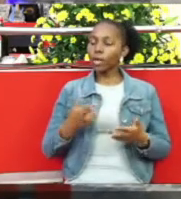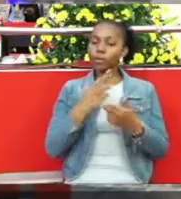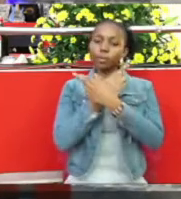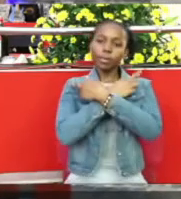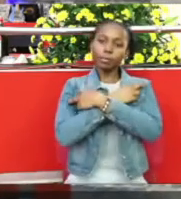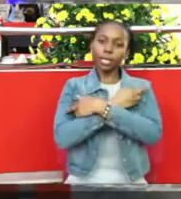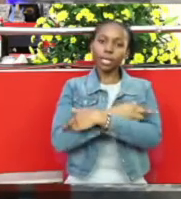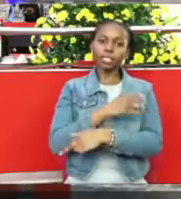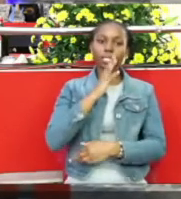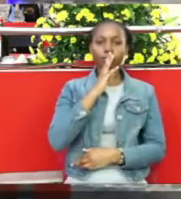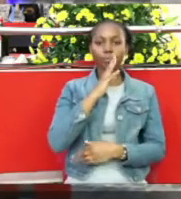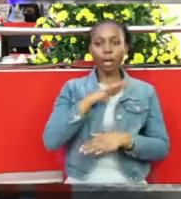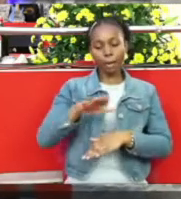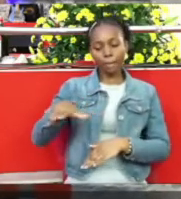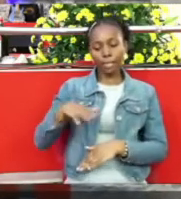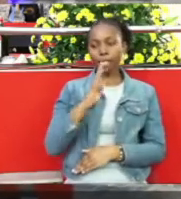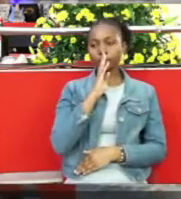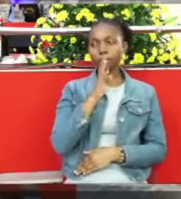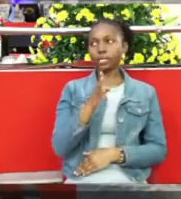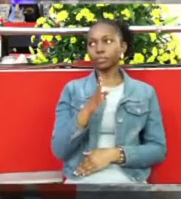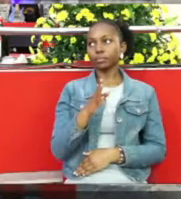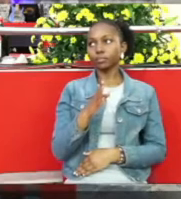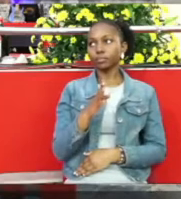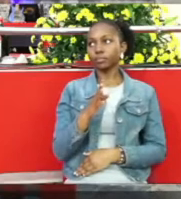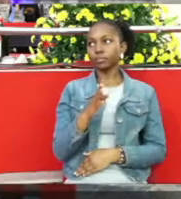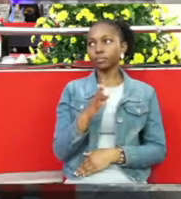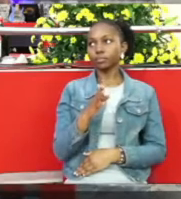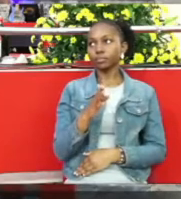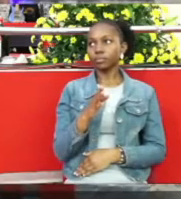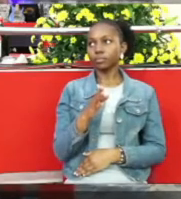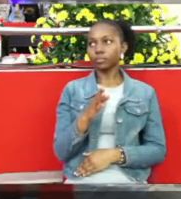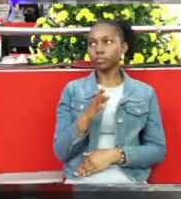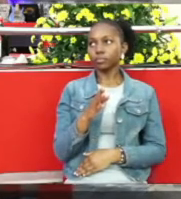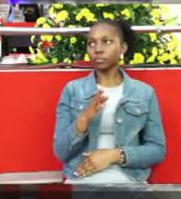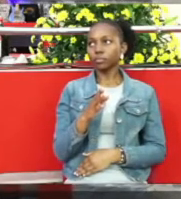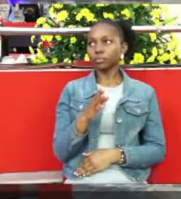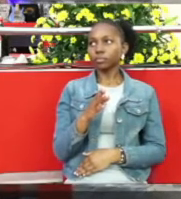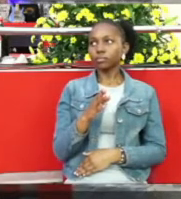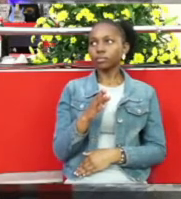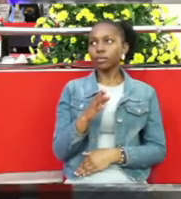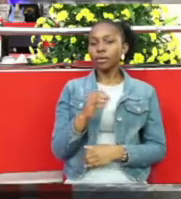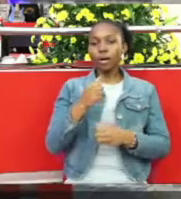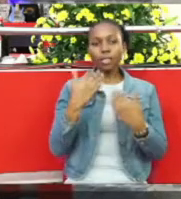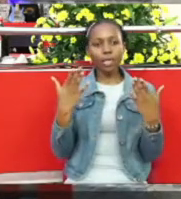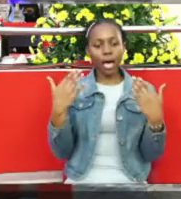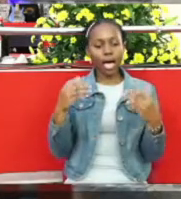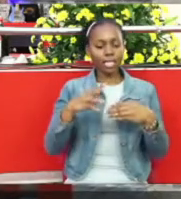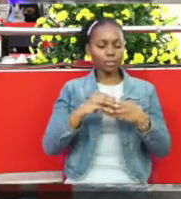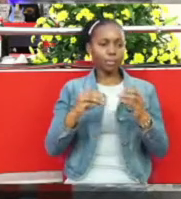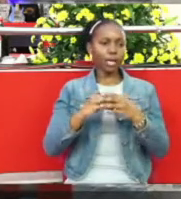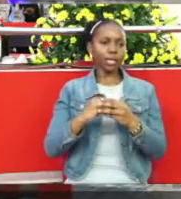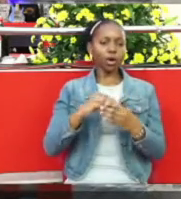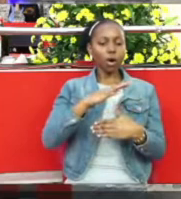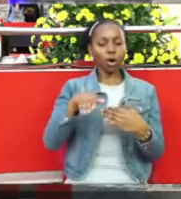place be? Itapumzikia wapi basi? Has not my hand made all these things? Je, mikono yangu haijaumba vyote hivi? And